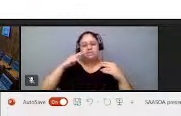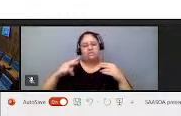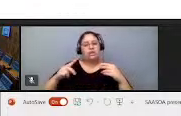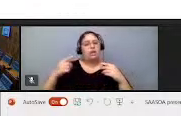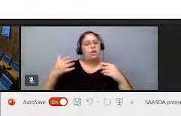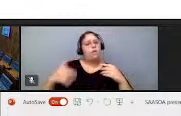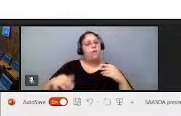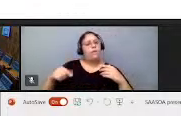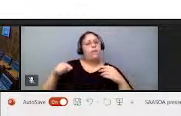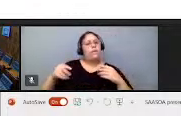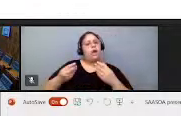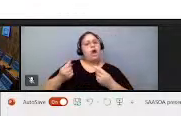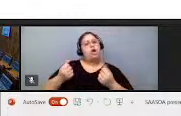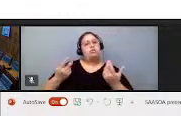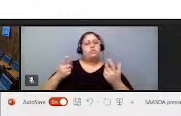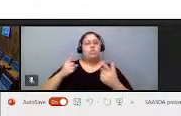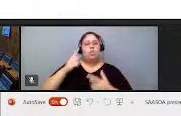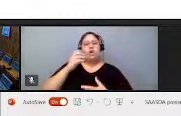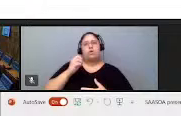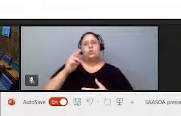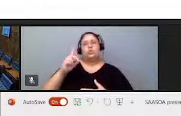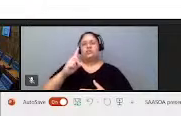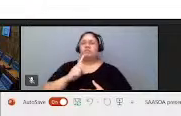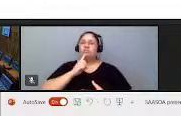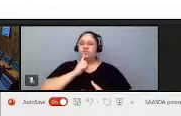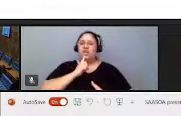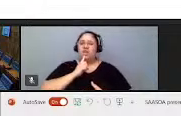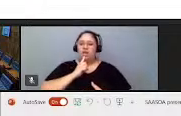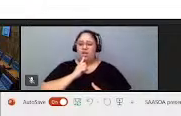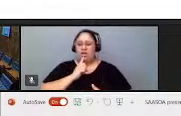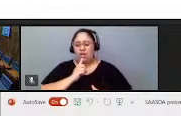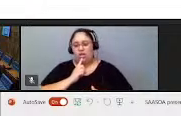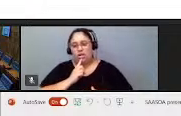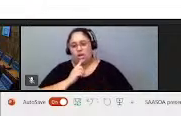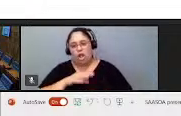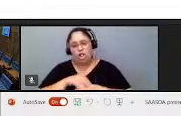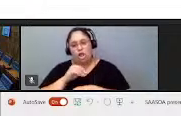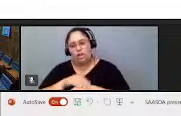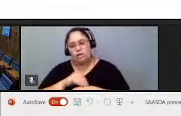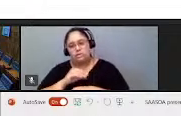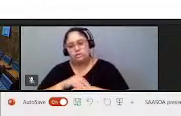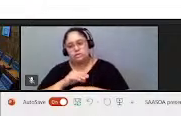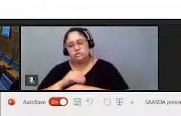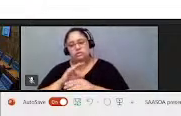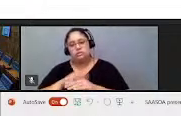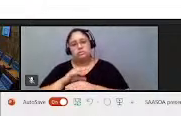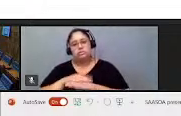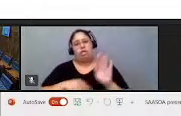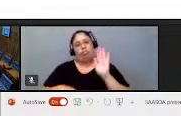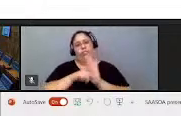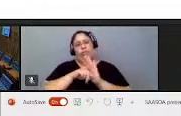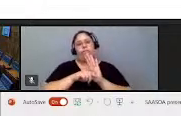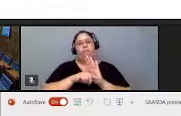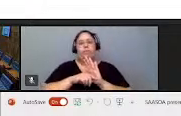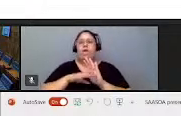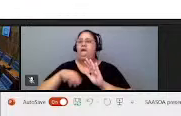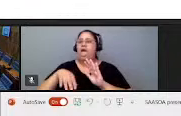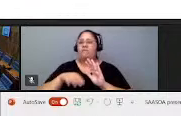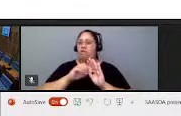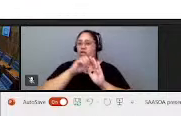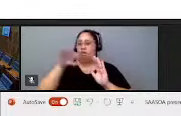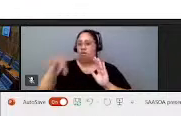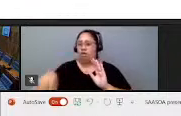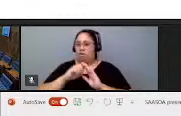a with a with an amount of about 102,000 um dollars in the Red without even loading or discharging a